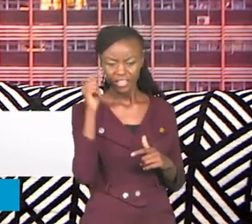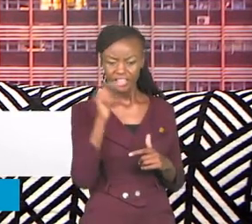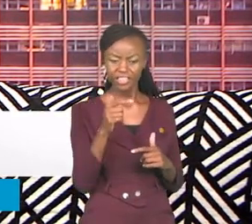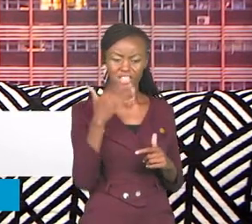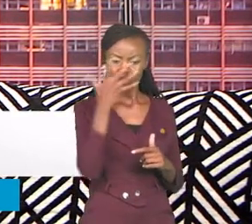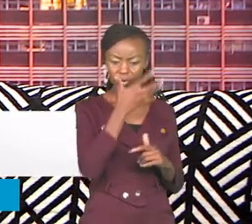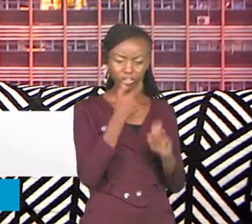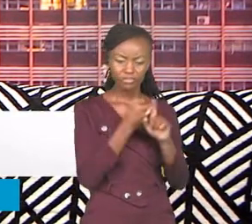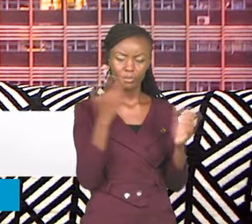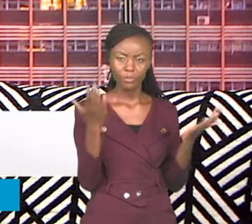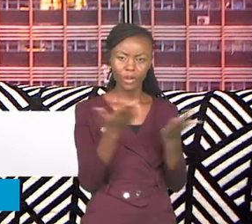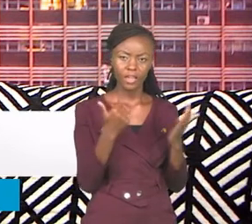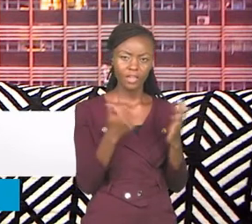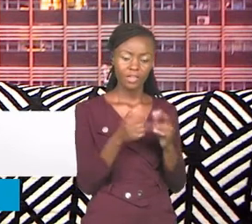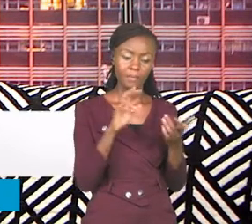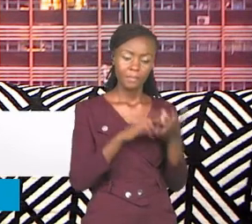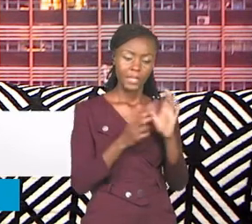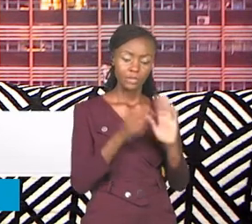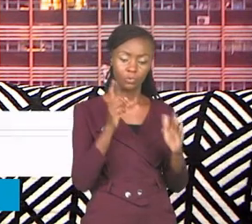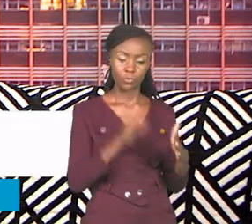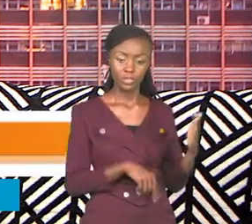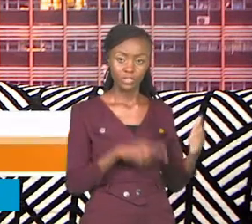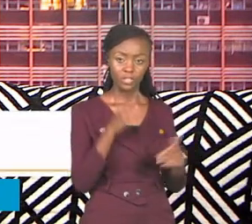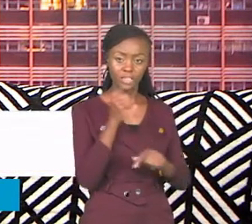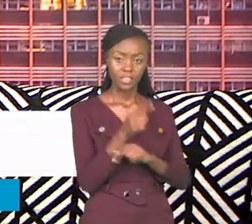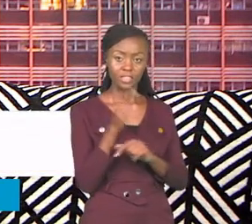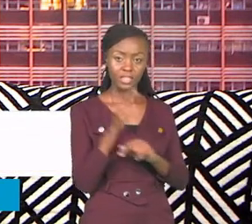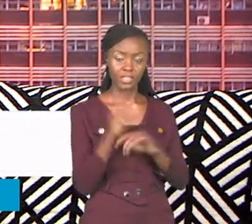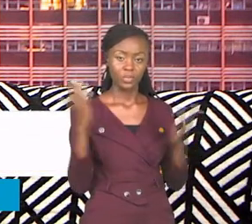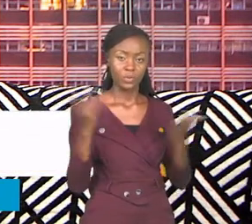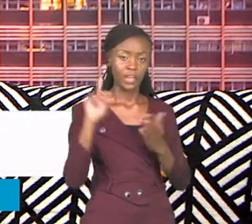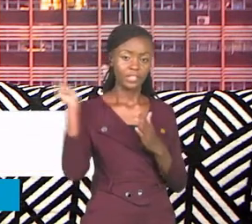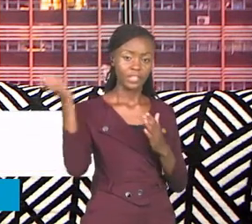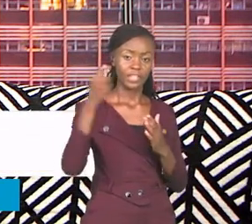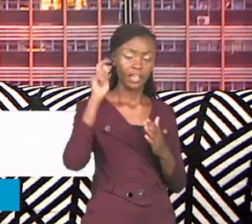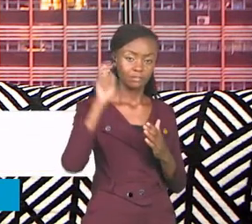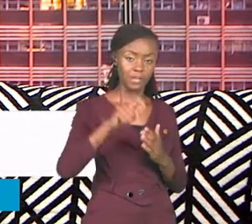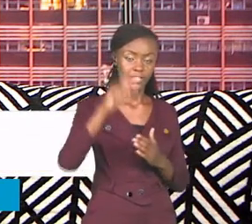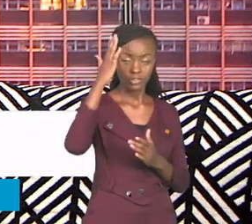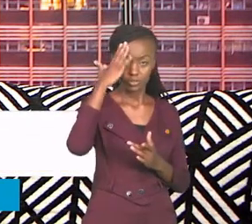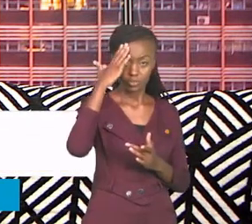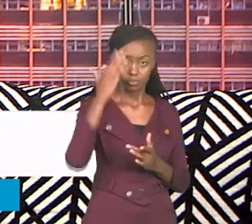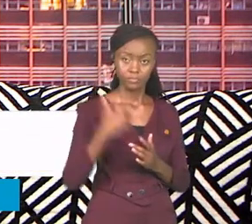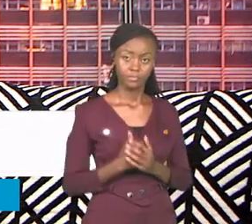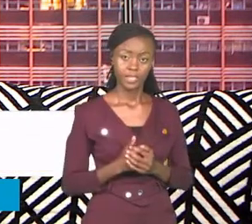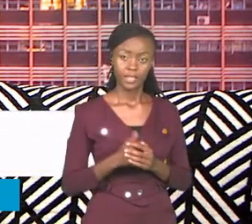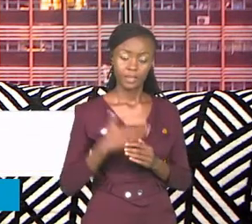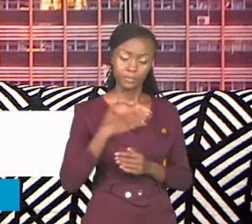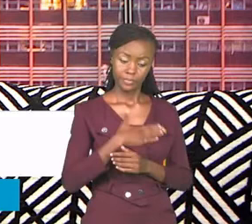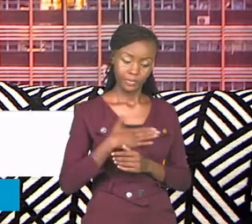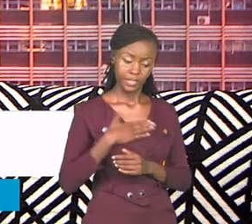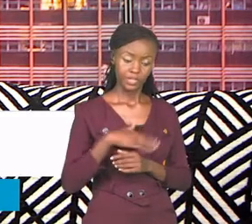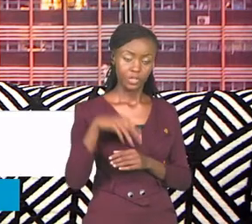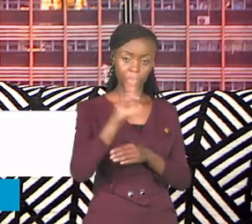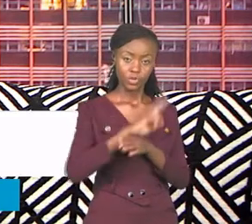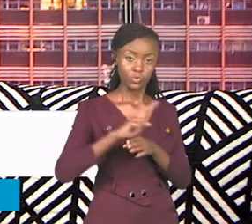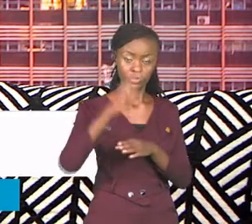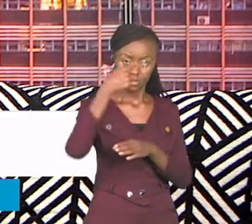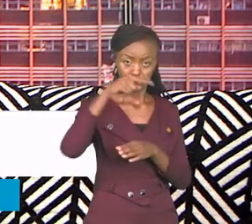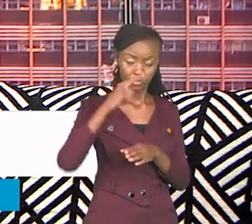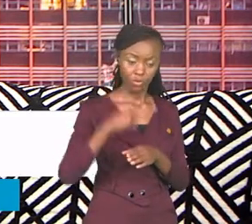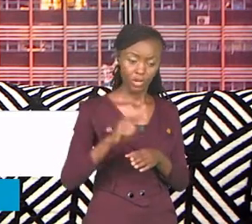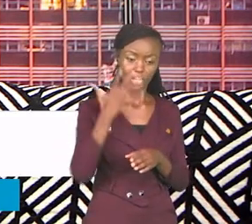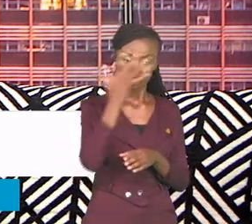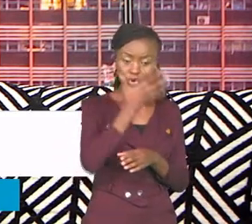come from? Yeah. So this is something that Kenyan motorists should be aware of. Mm-hmm. Please use the right lubricant, the